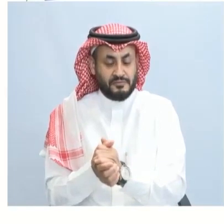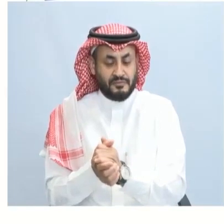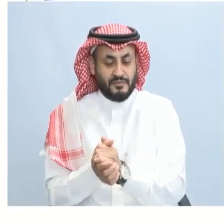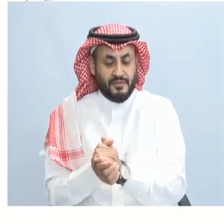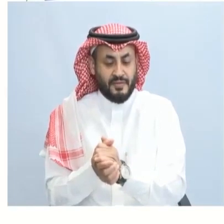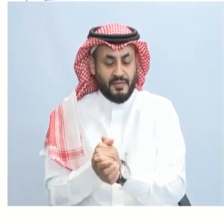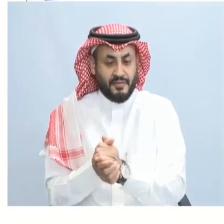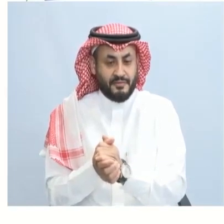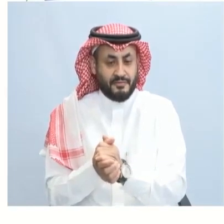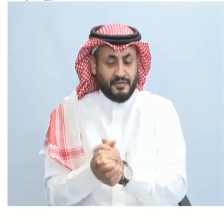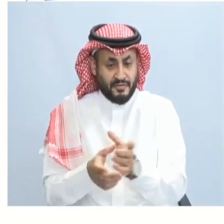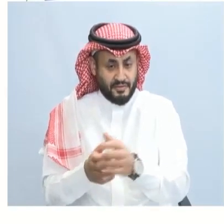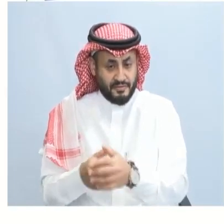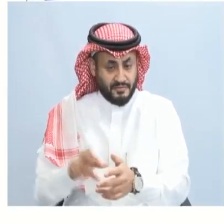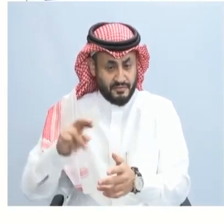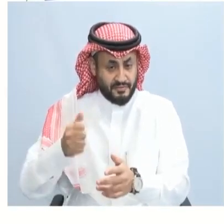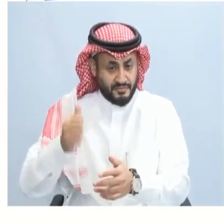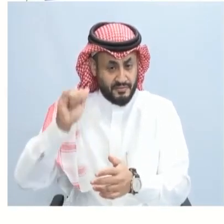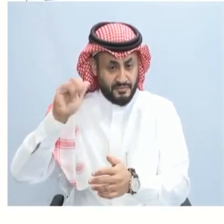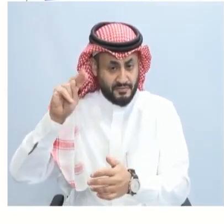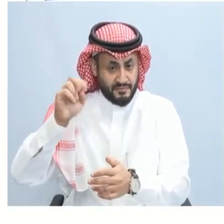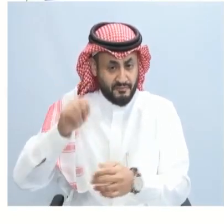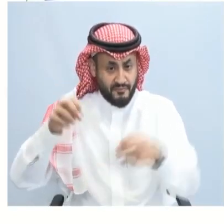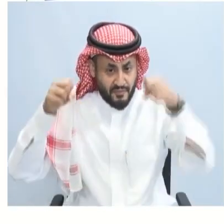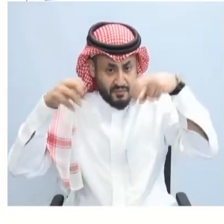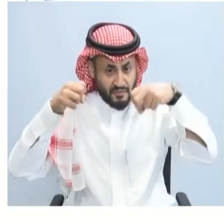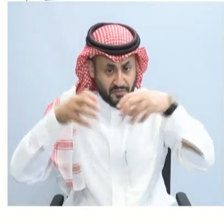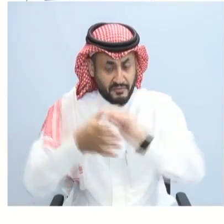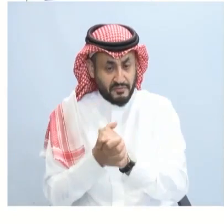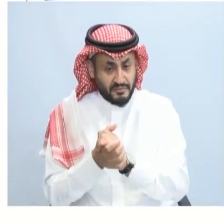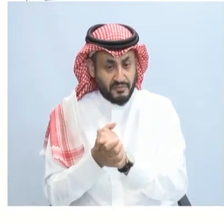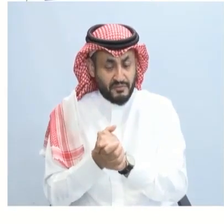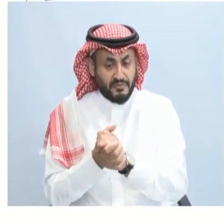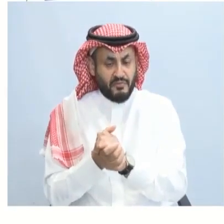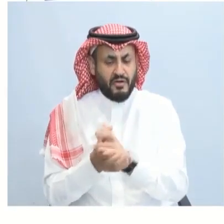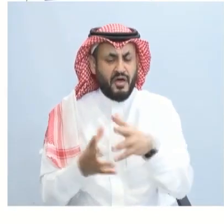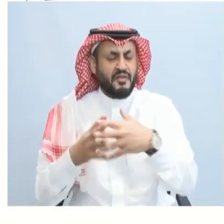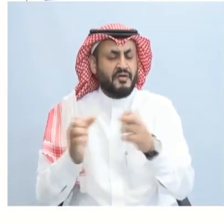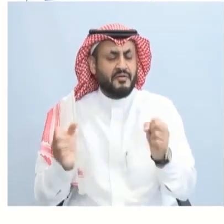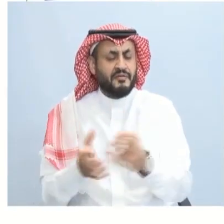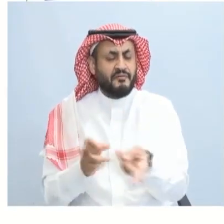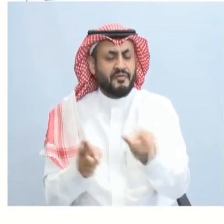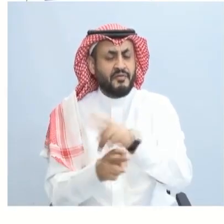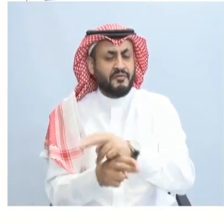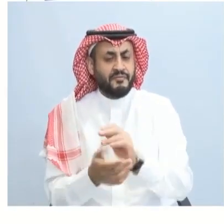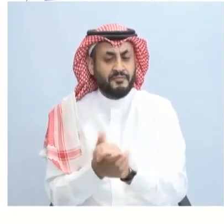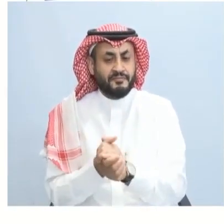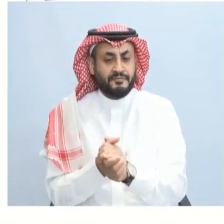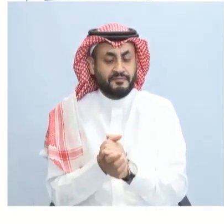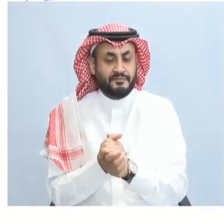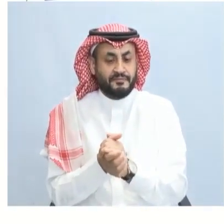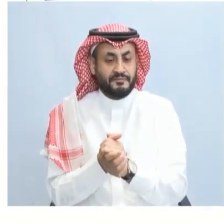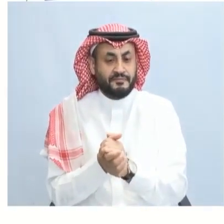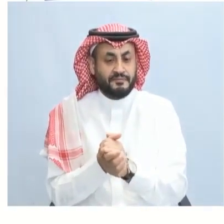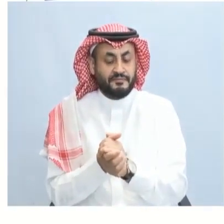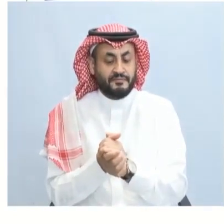you think that this phrase here, it means that I'm going to just wait until it rains, or does it mean something different? Now,